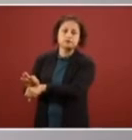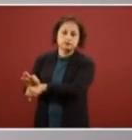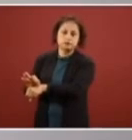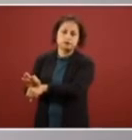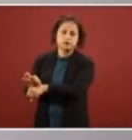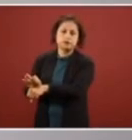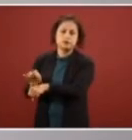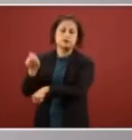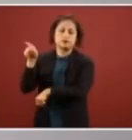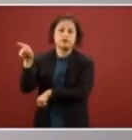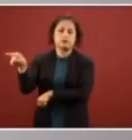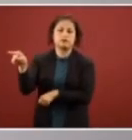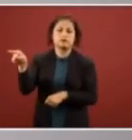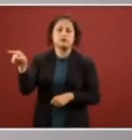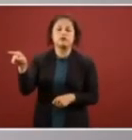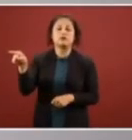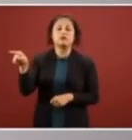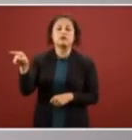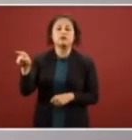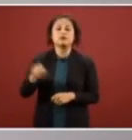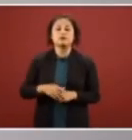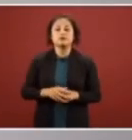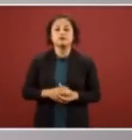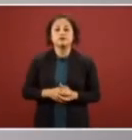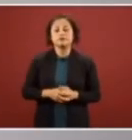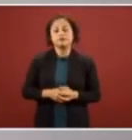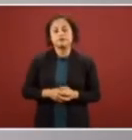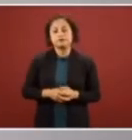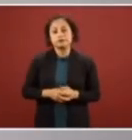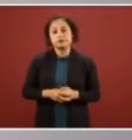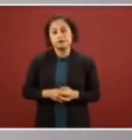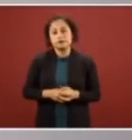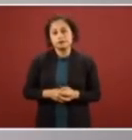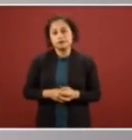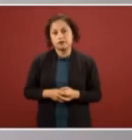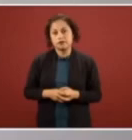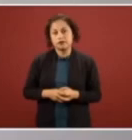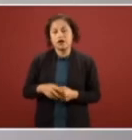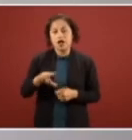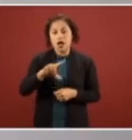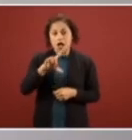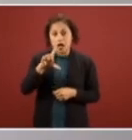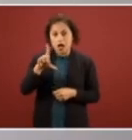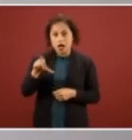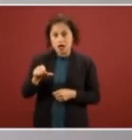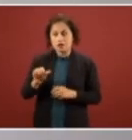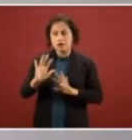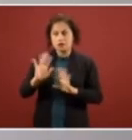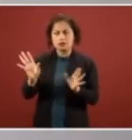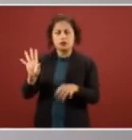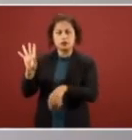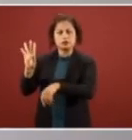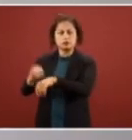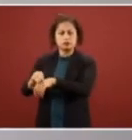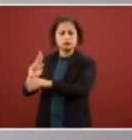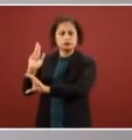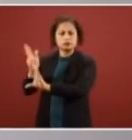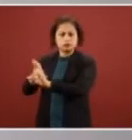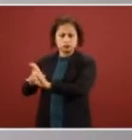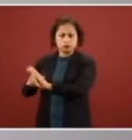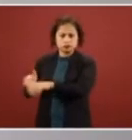y que luego de que se les otorgó el asilo and that after they were given